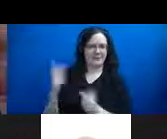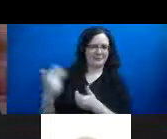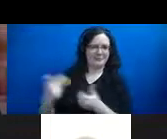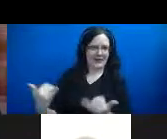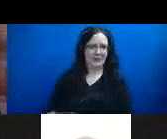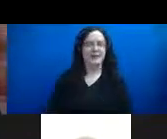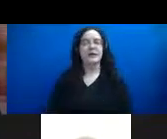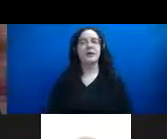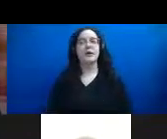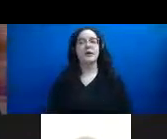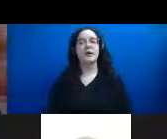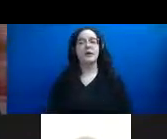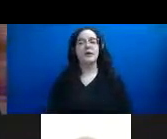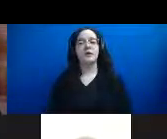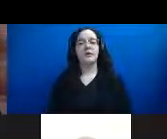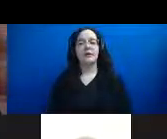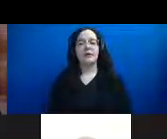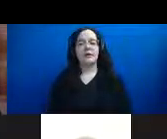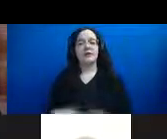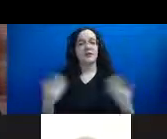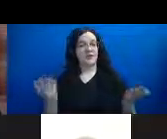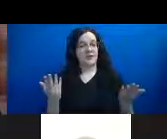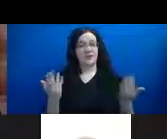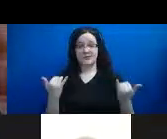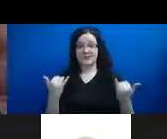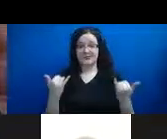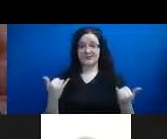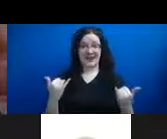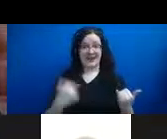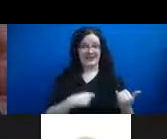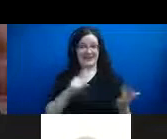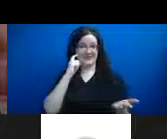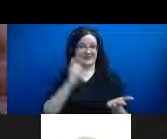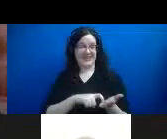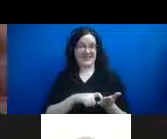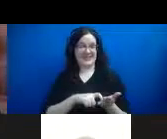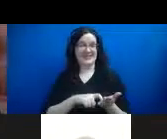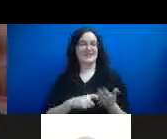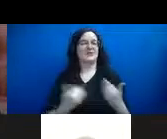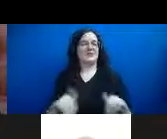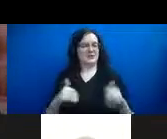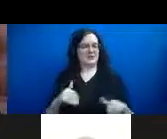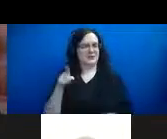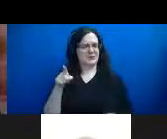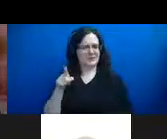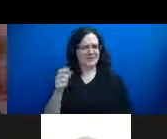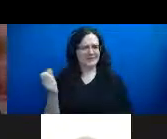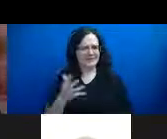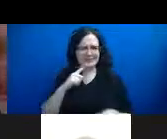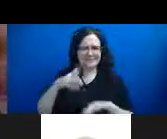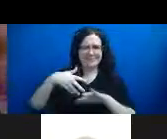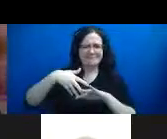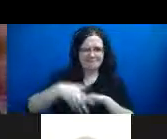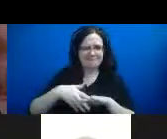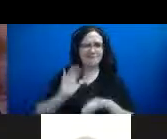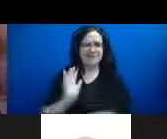And you know, so one of the things to recognize is that this has been such a part of our culture for